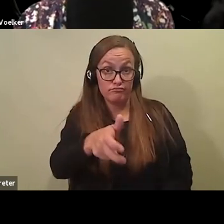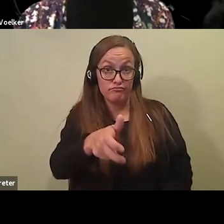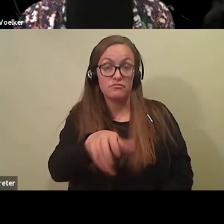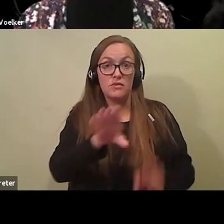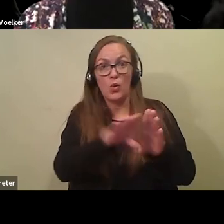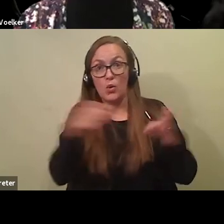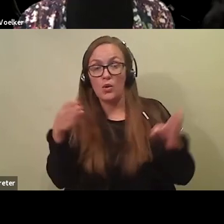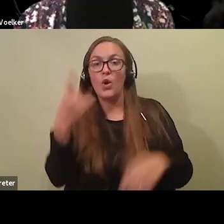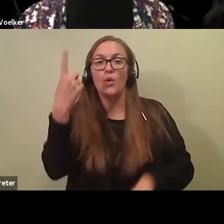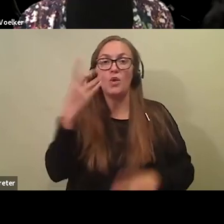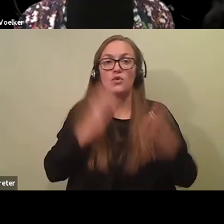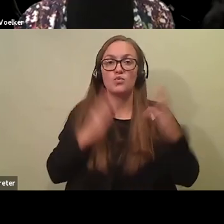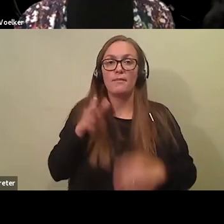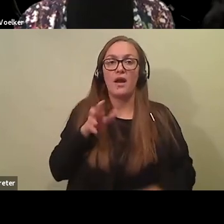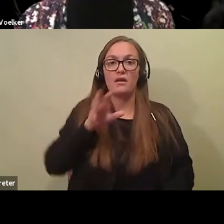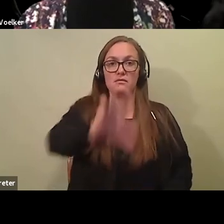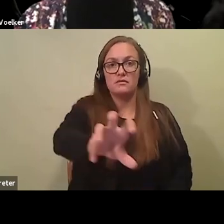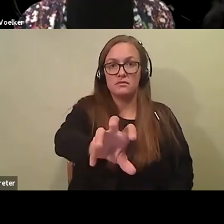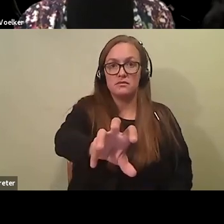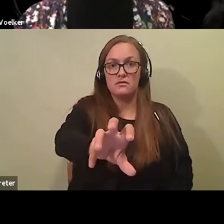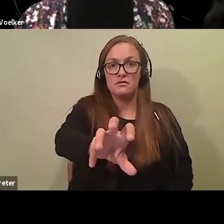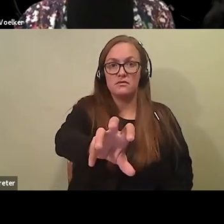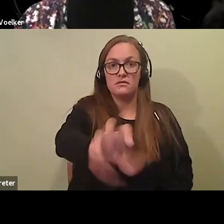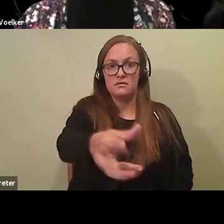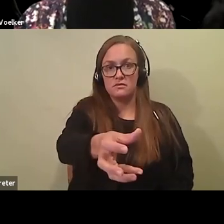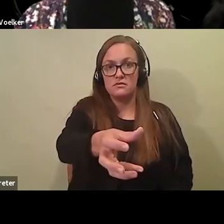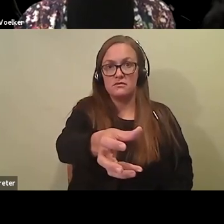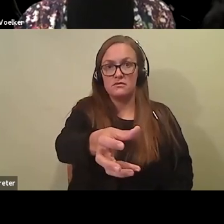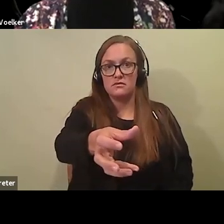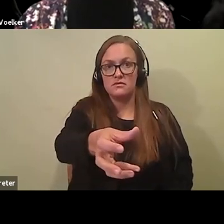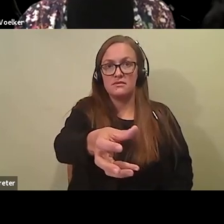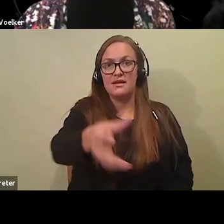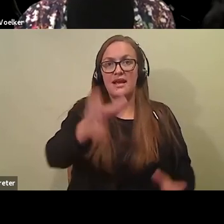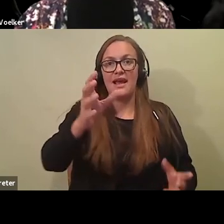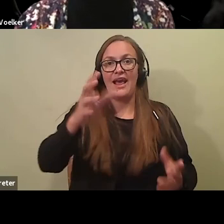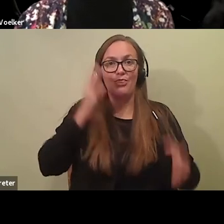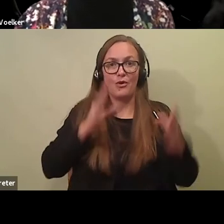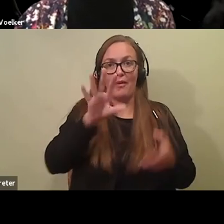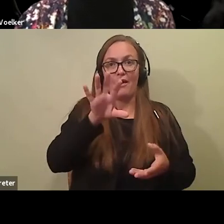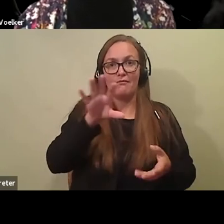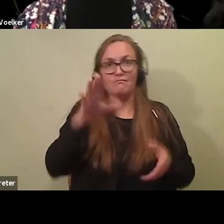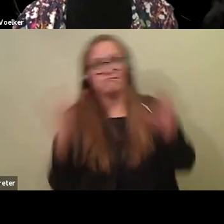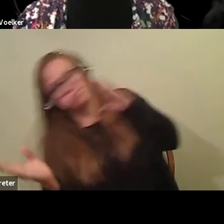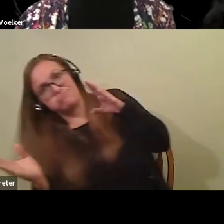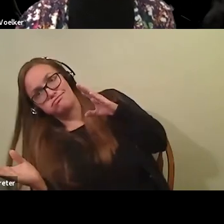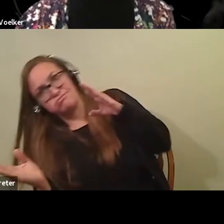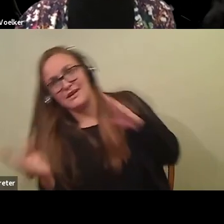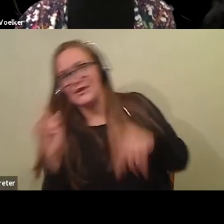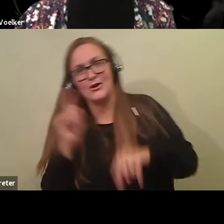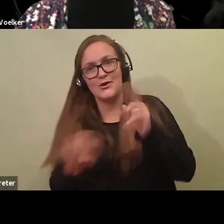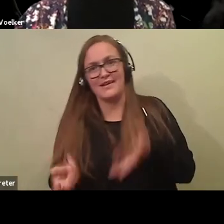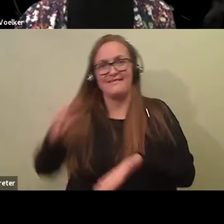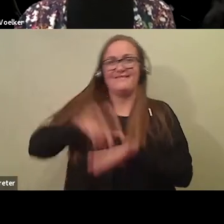you know, reached for the handle of the door, turned it a little bit, and then the entire robot just fell to the side and then couldn't get back up. So like